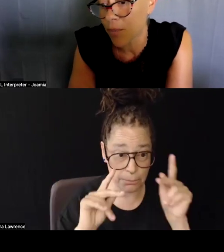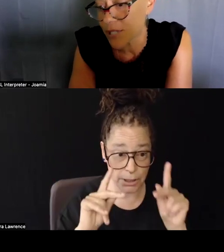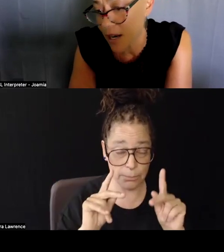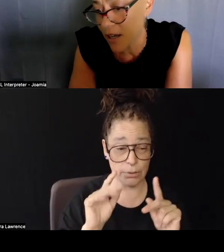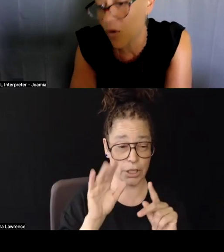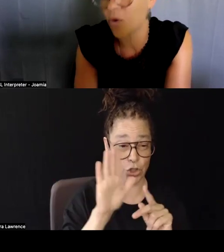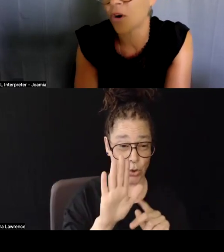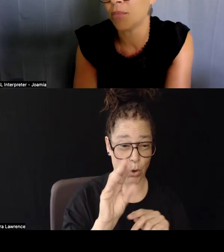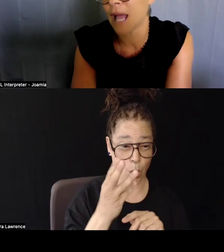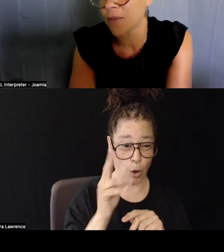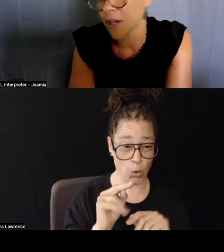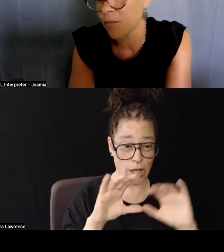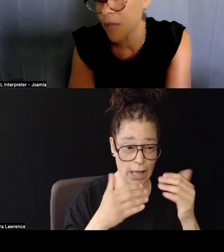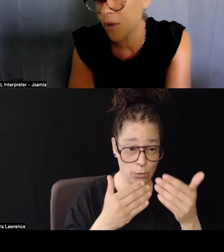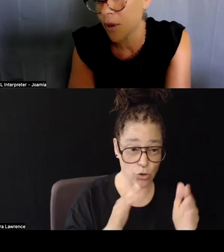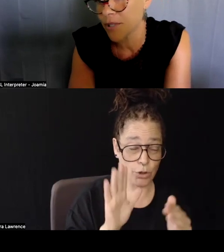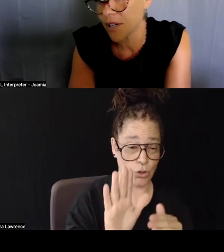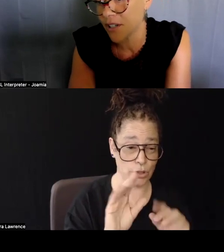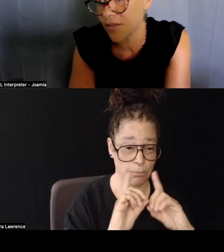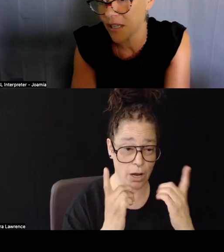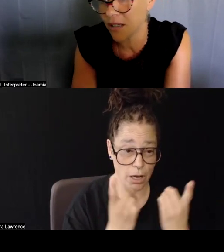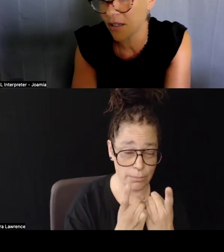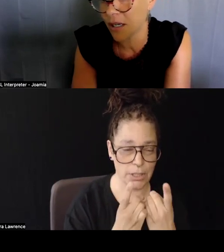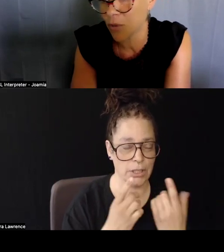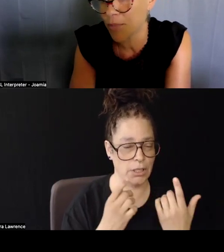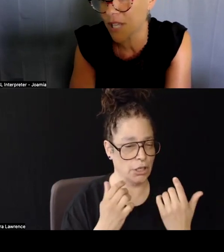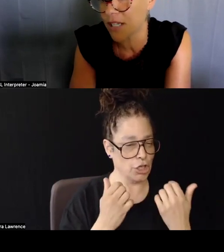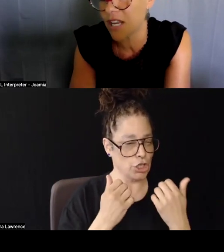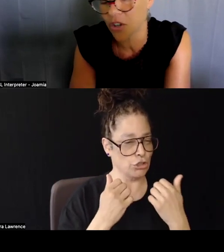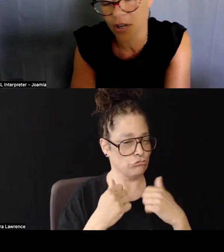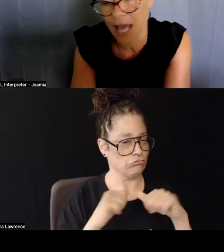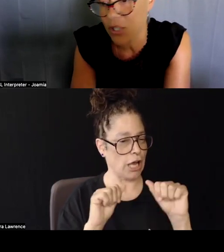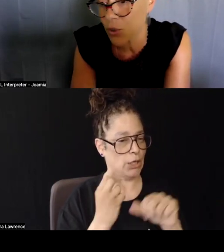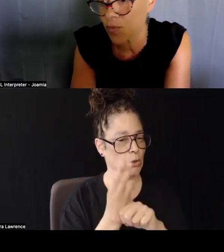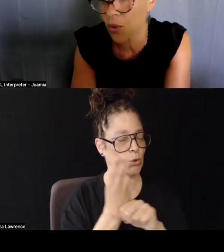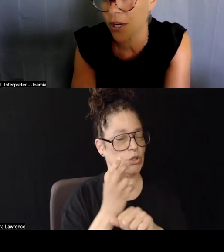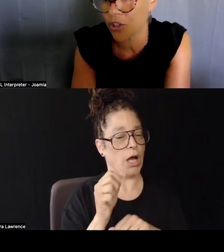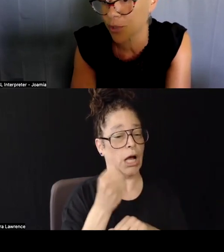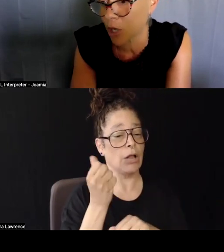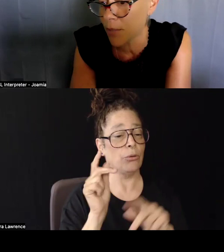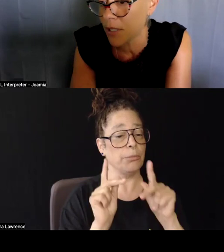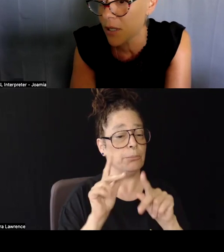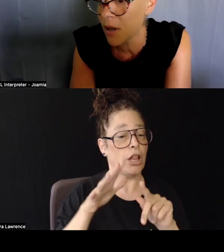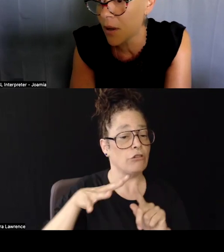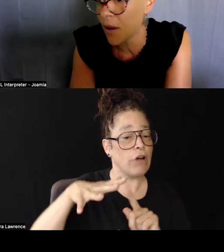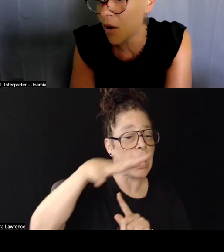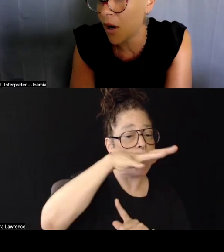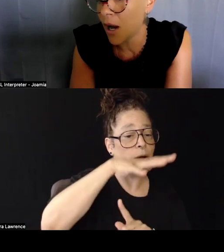that are represented or Black people represented in your classrooms or in your